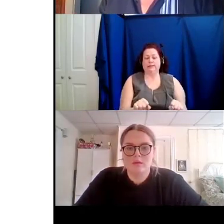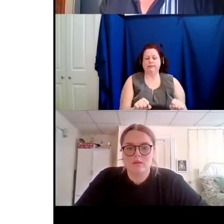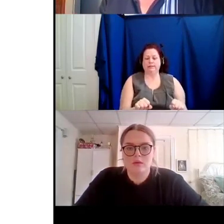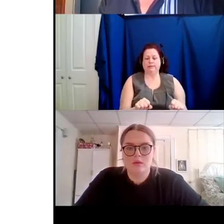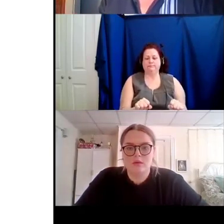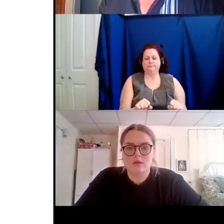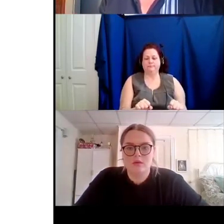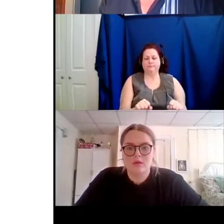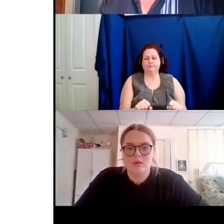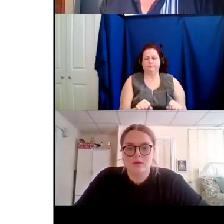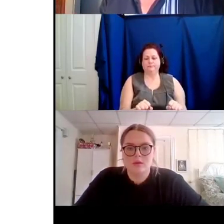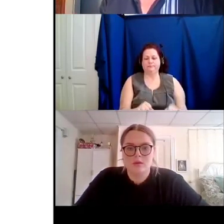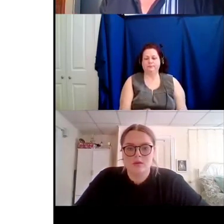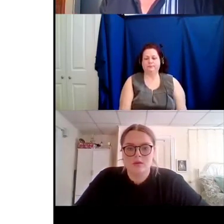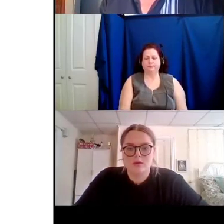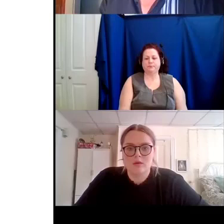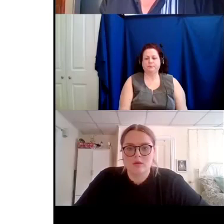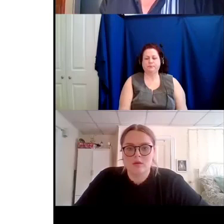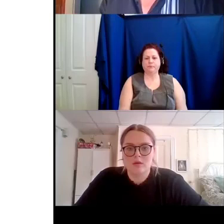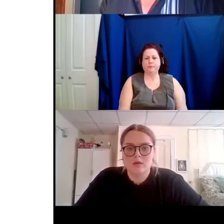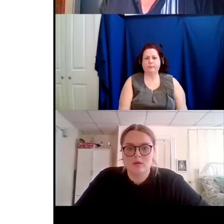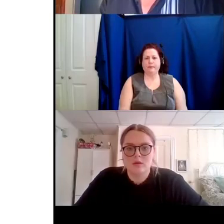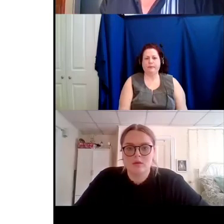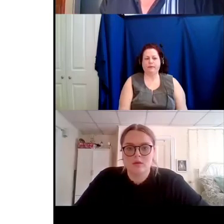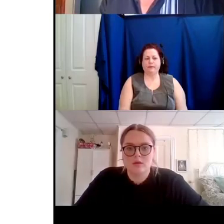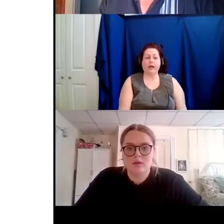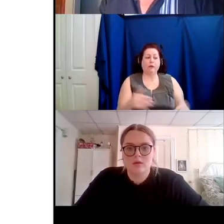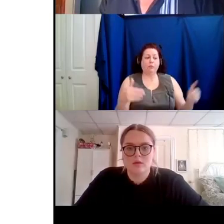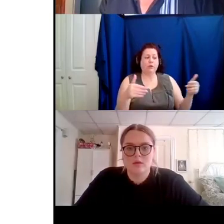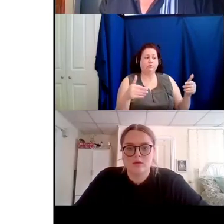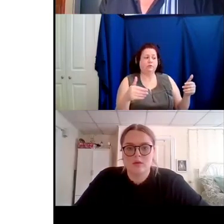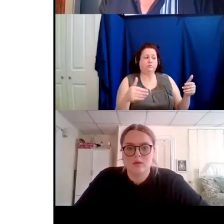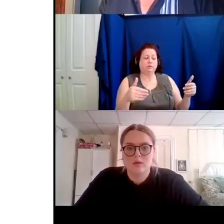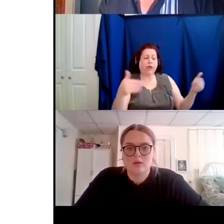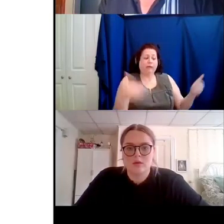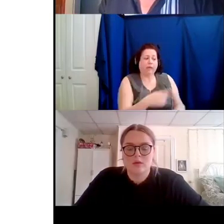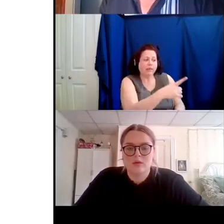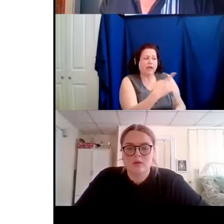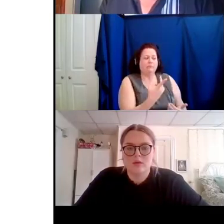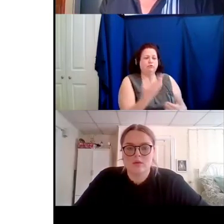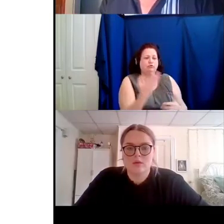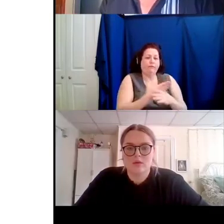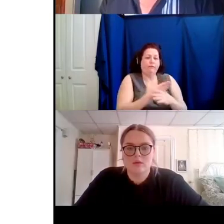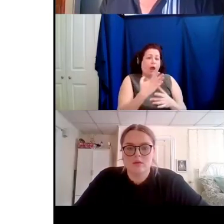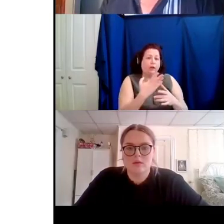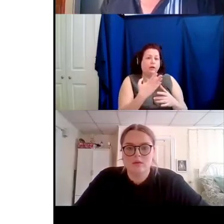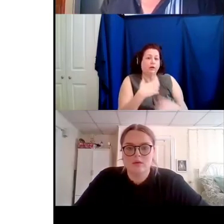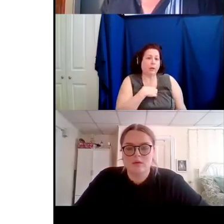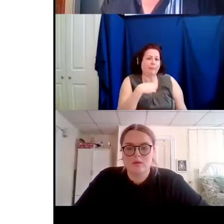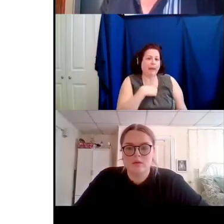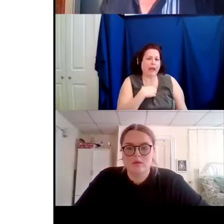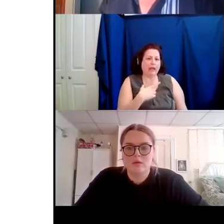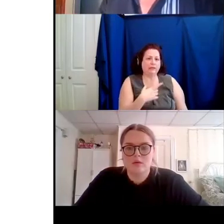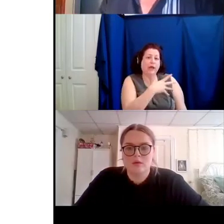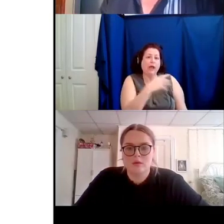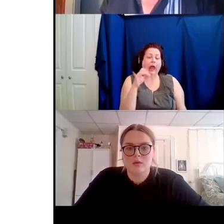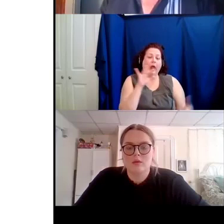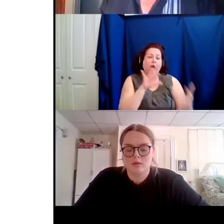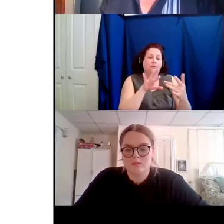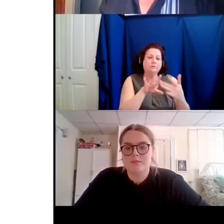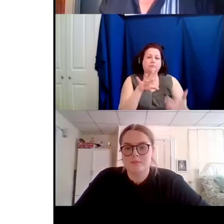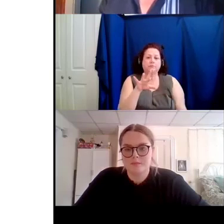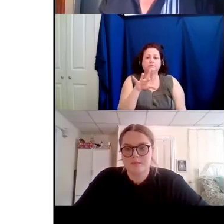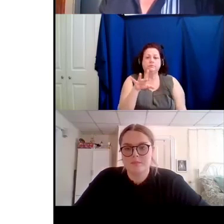I would invite them to not only file a complaint, but I don't think it'd be inappropriate at all to reach out to the Disability Law